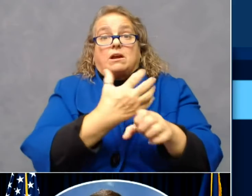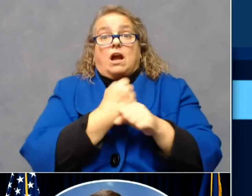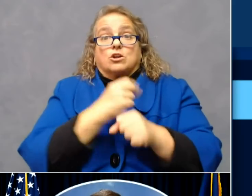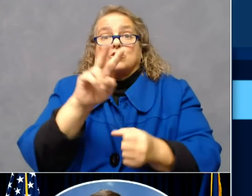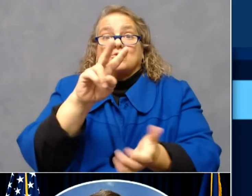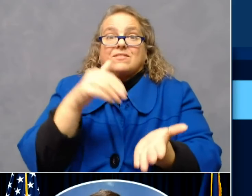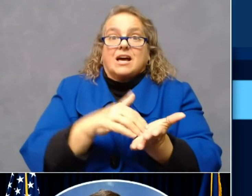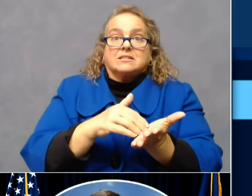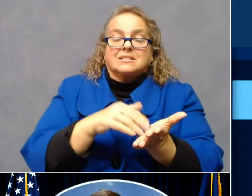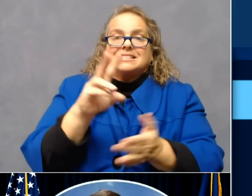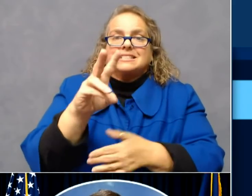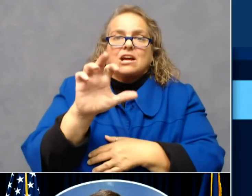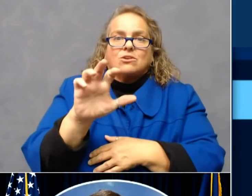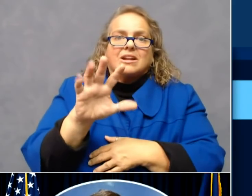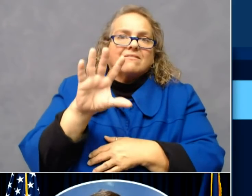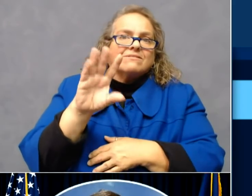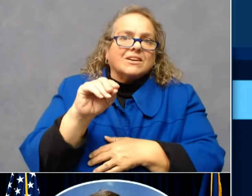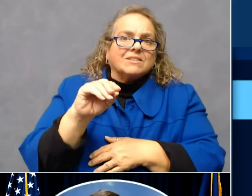2,650